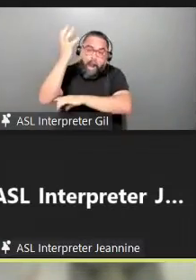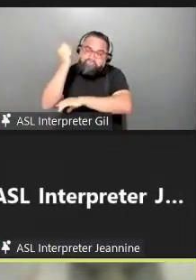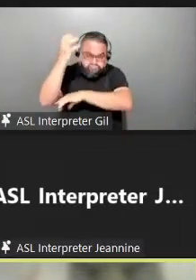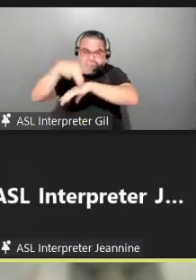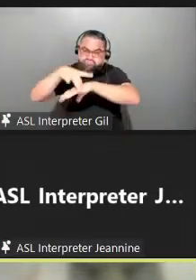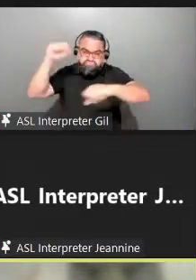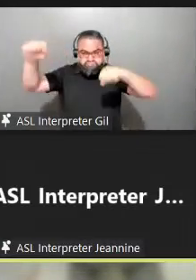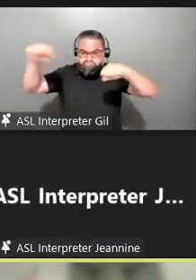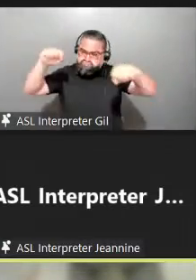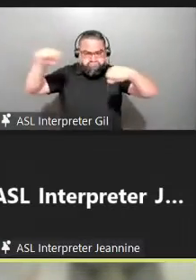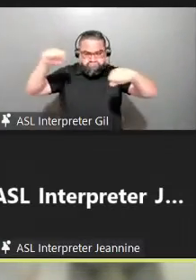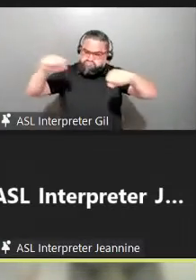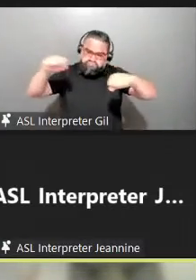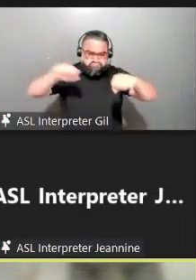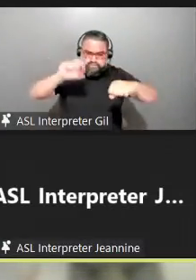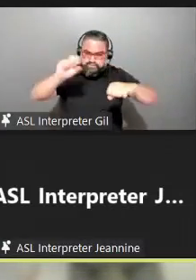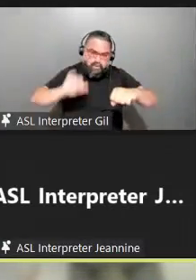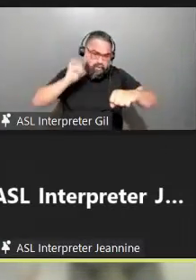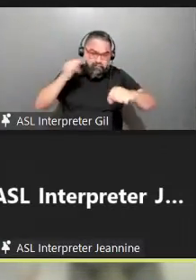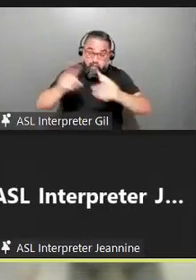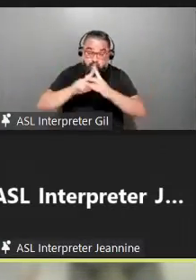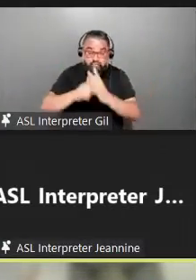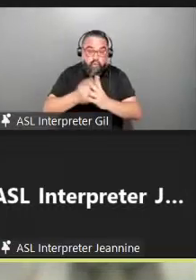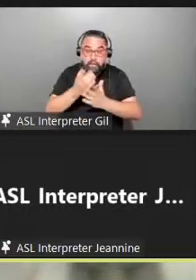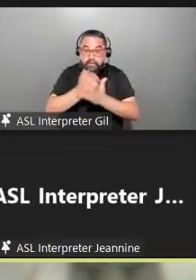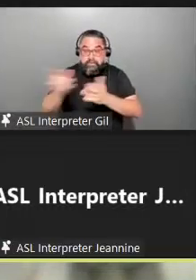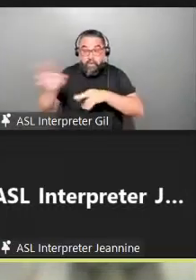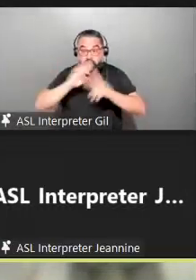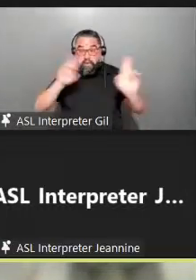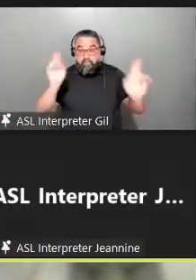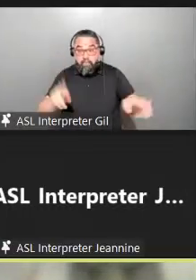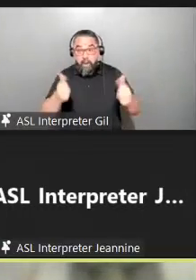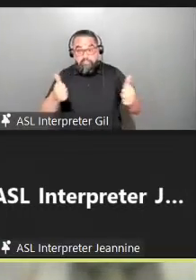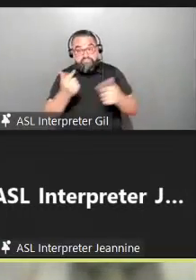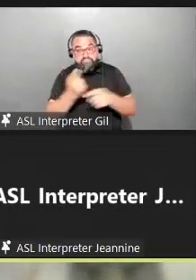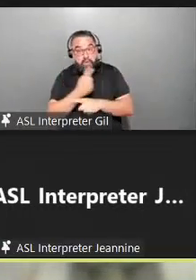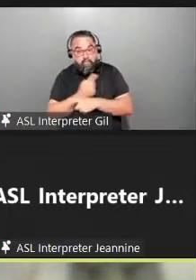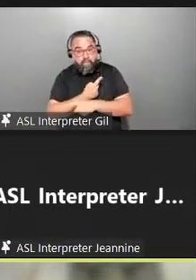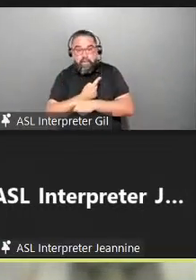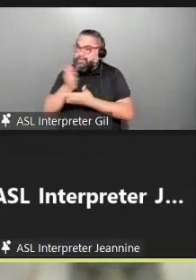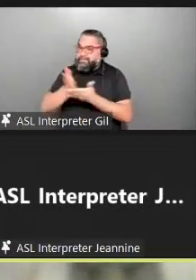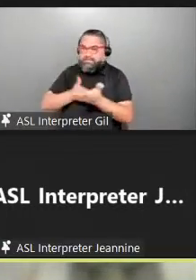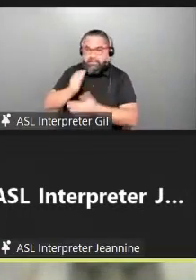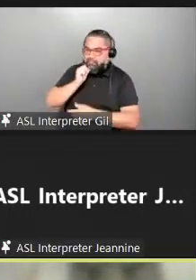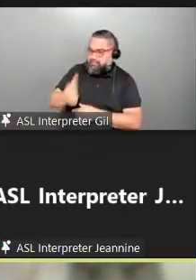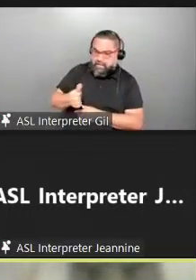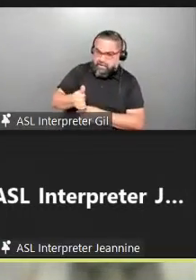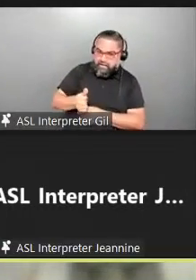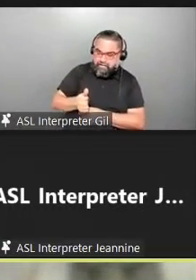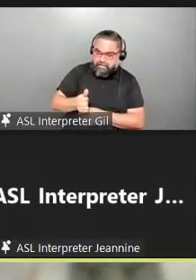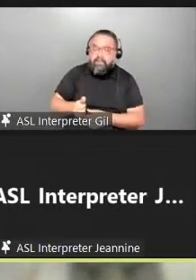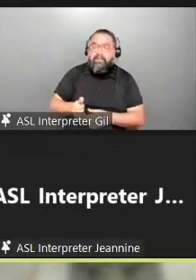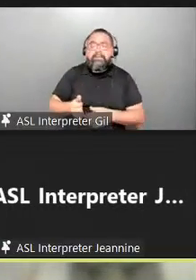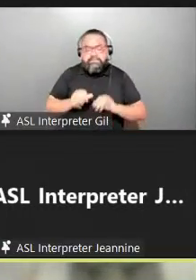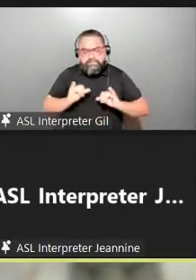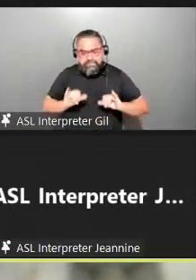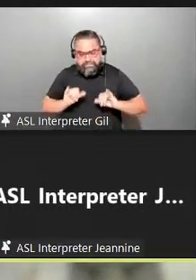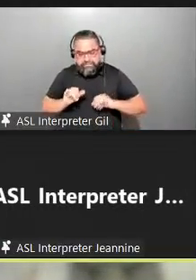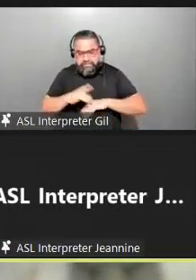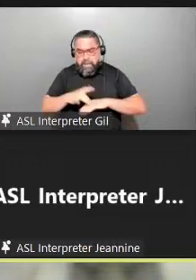react appropriately, others don't. In the intense shaking, nearly 1,500 buildings